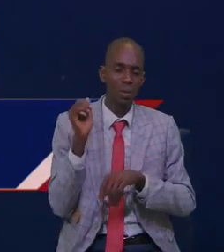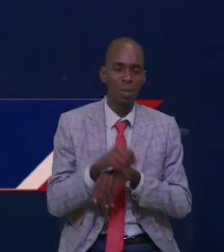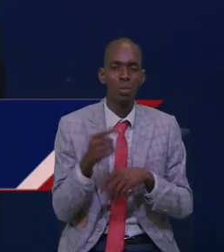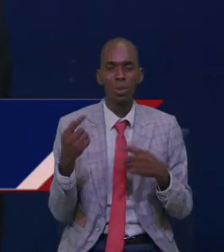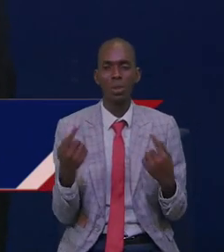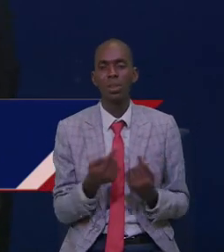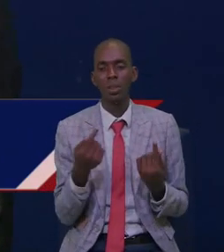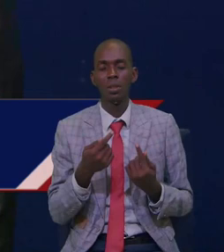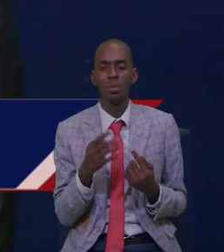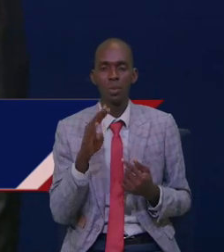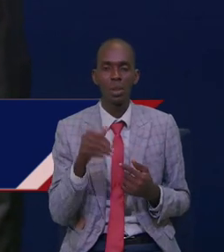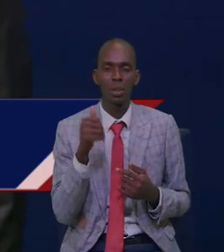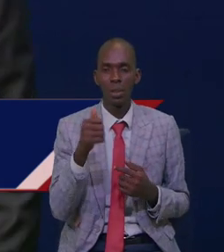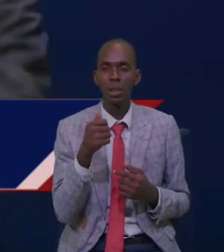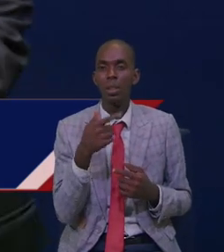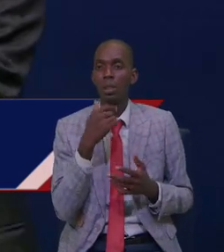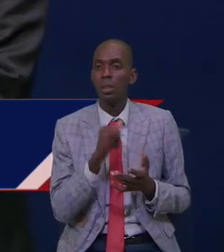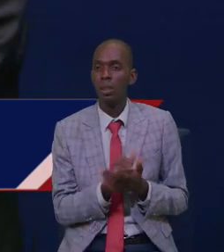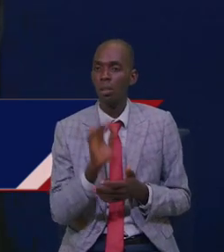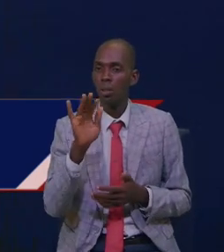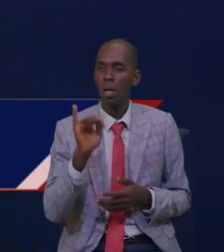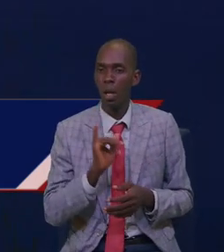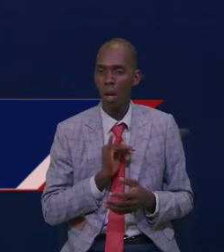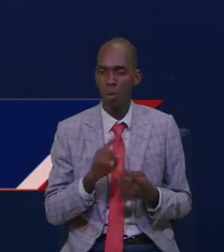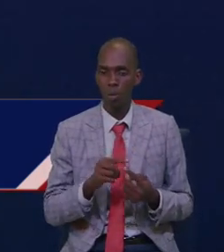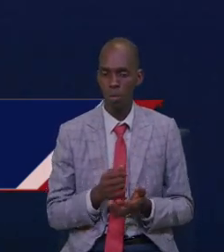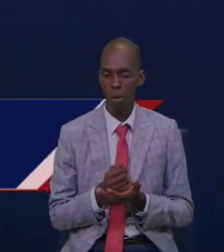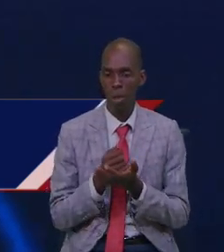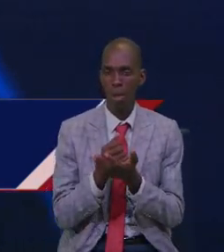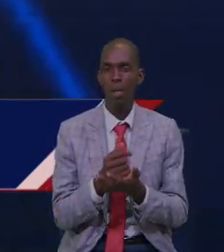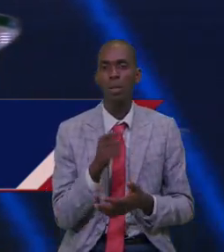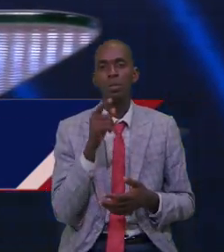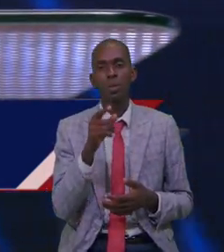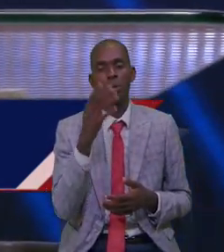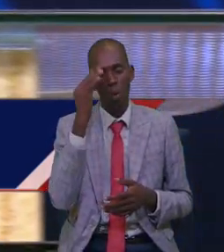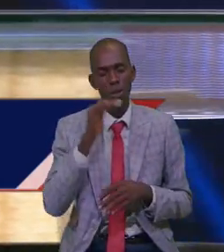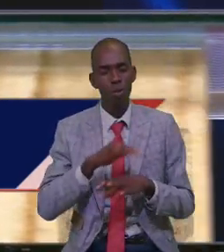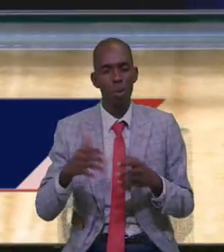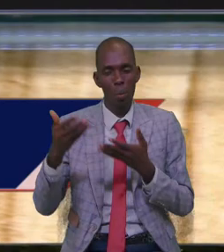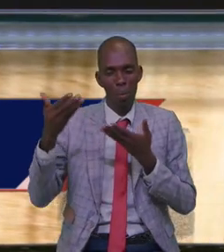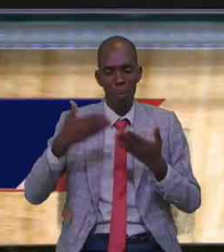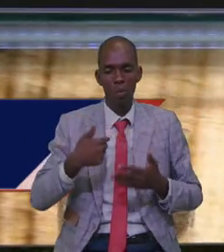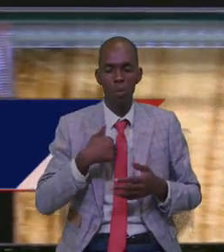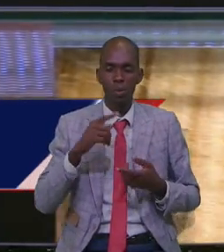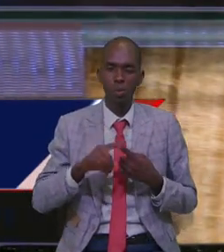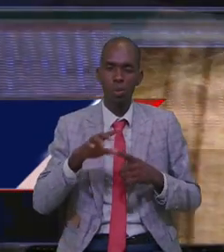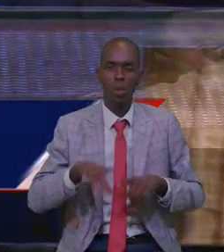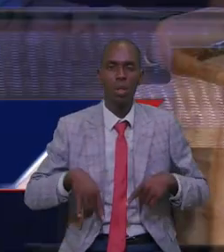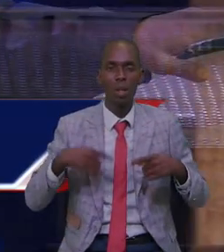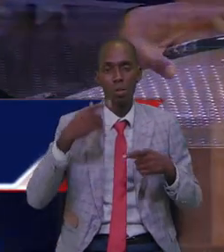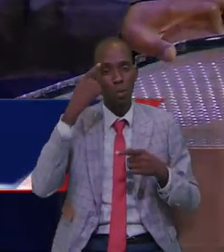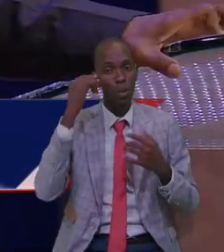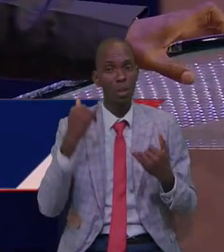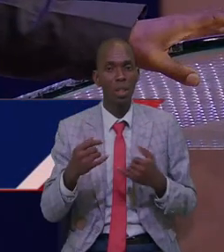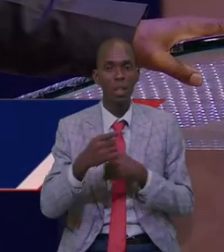Why don't you allow me into your life? He brings the peace of God today. This is the day of grace, and the day